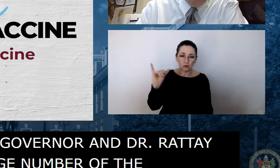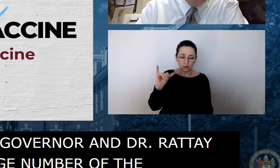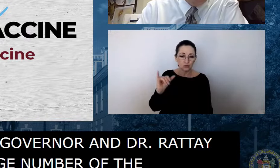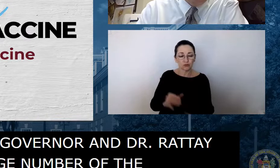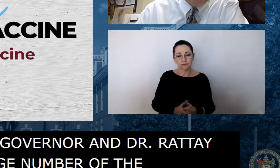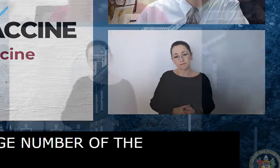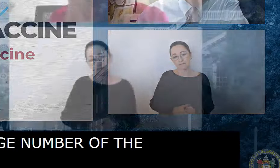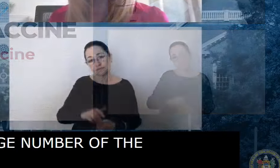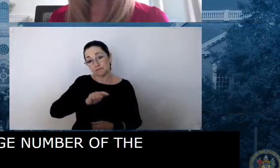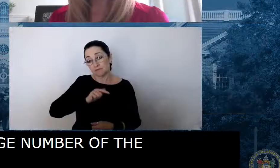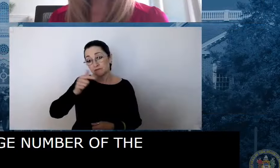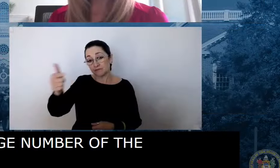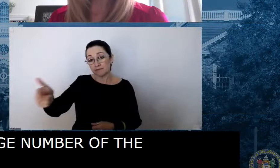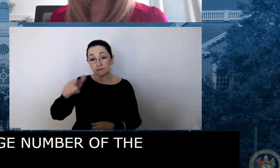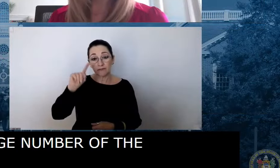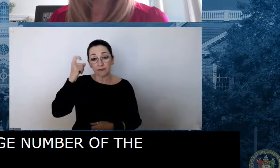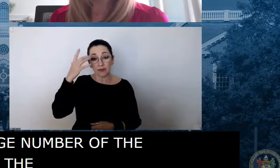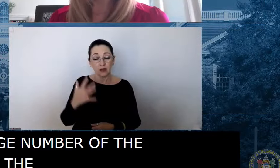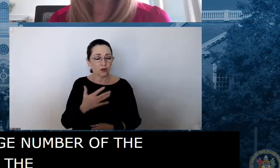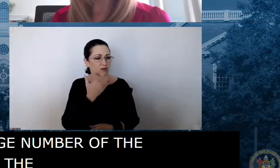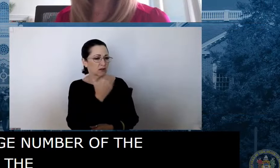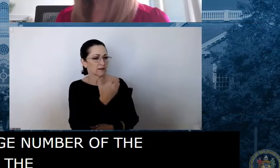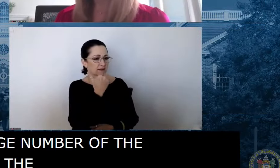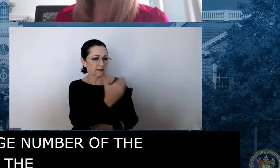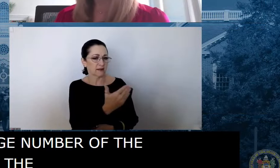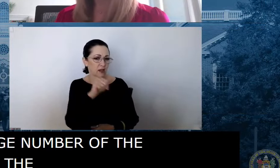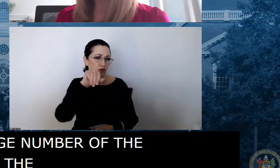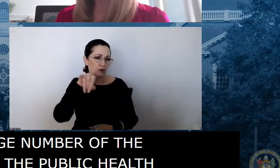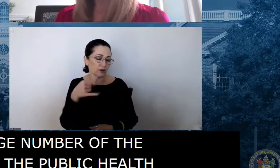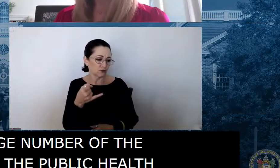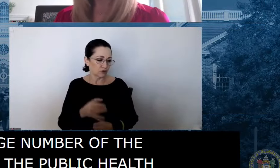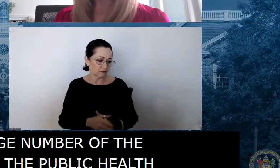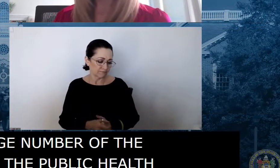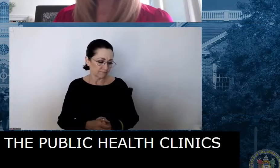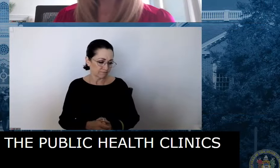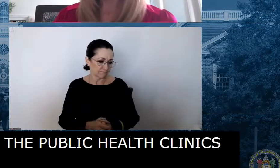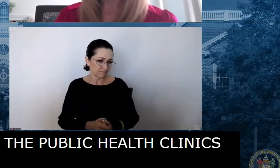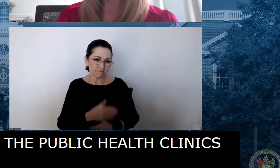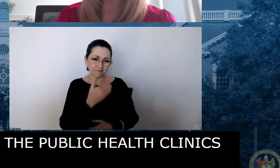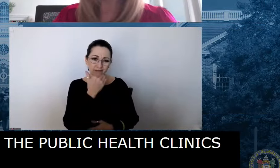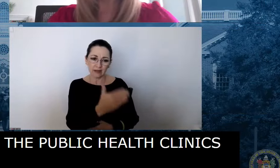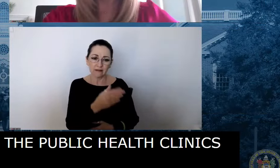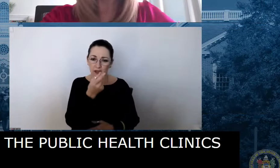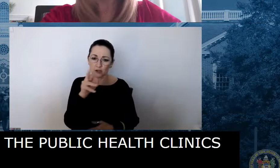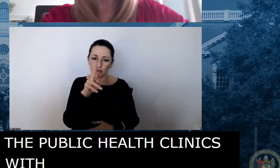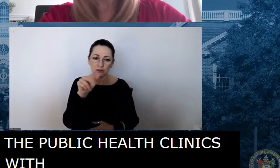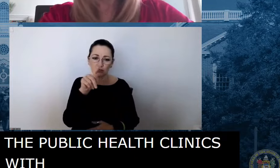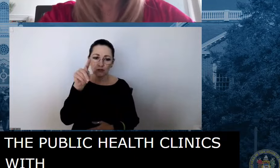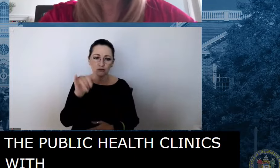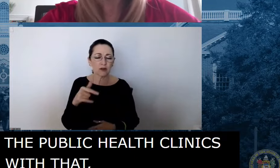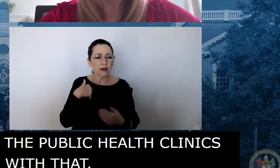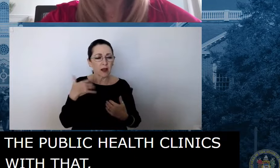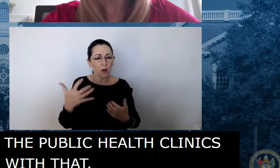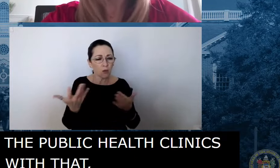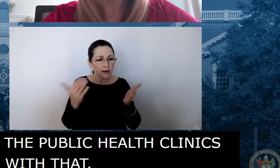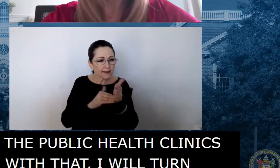you. Thank you very much, AJ, and thank you to Dr. Rattay. I do want to put up one of